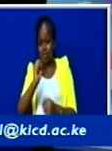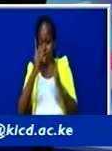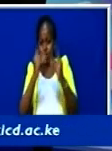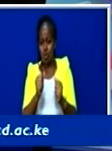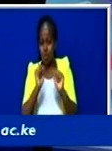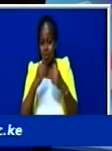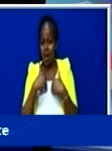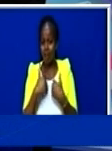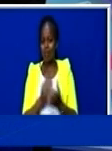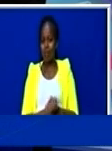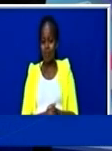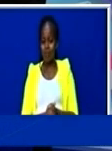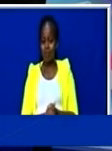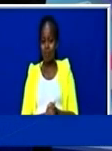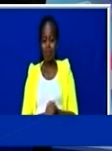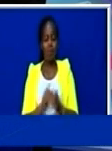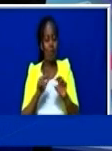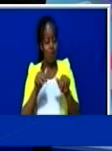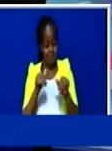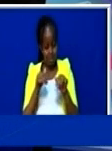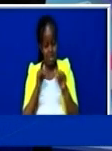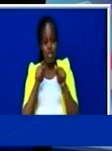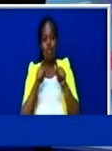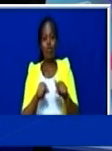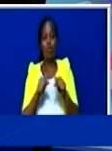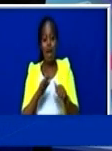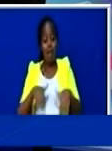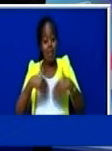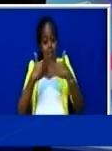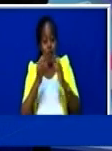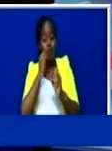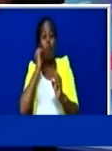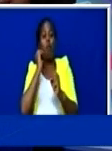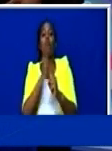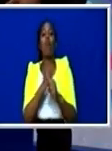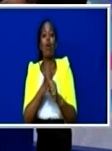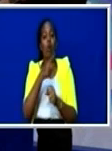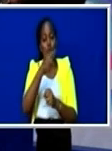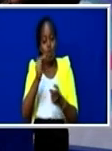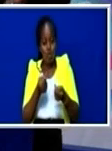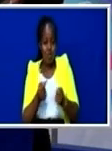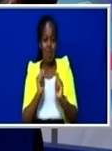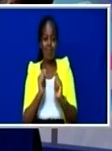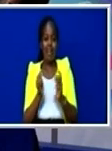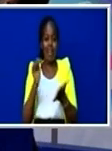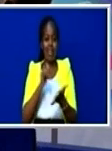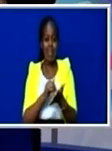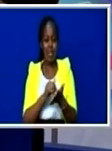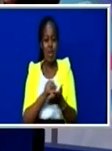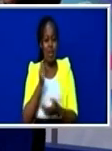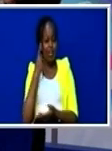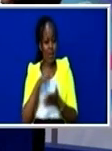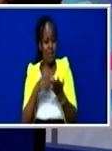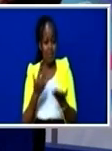Okay. When you mix it No. Today, Jack, I'm giving you that assignment. okay. Go try it again. You will